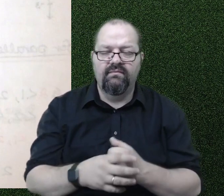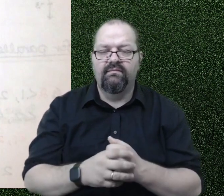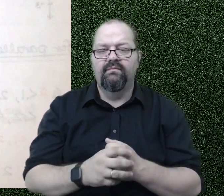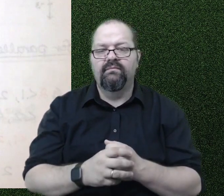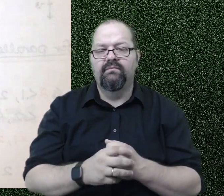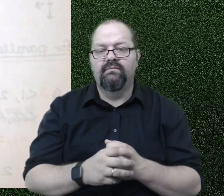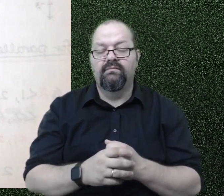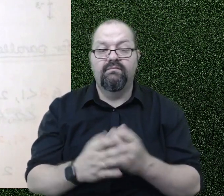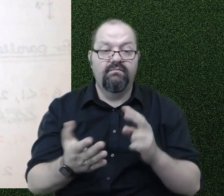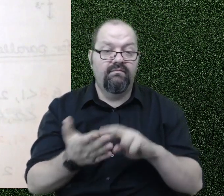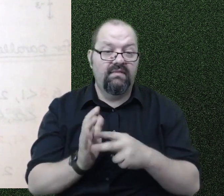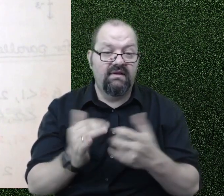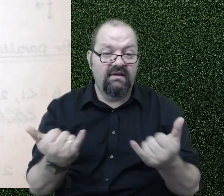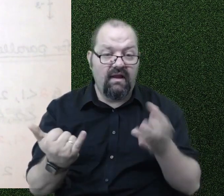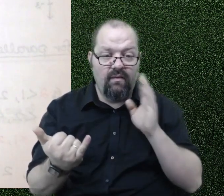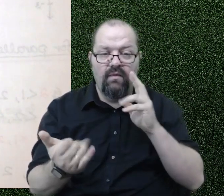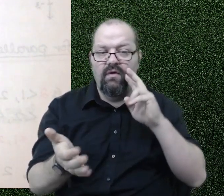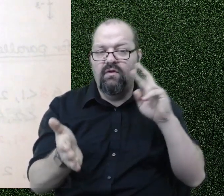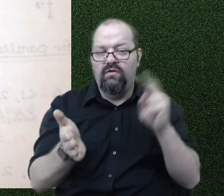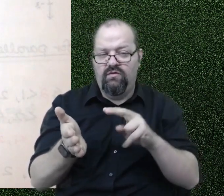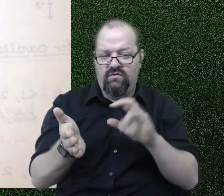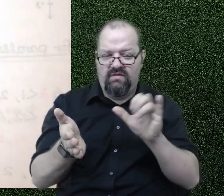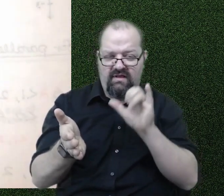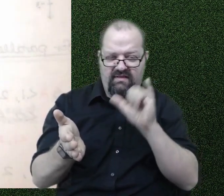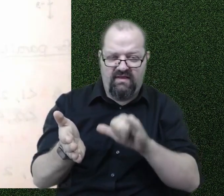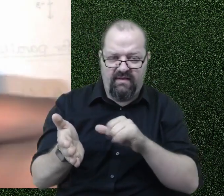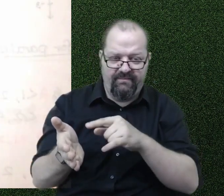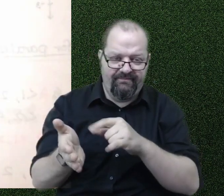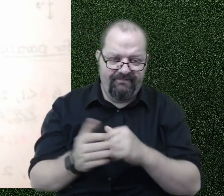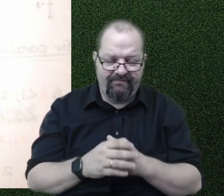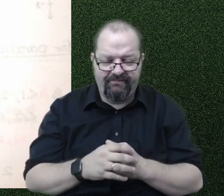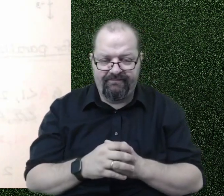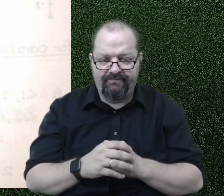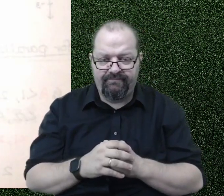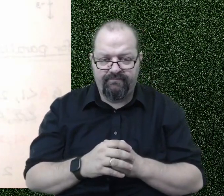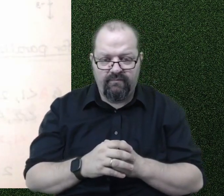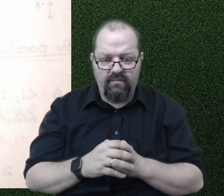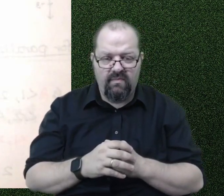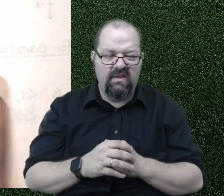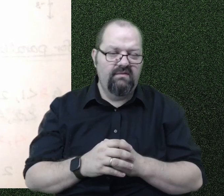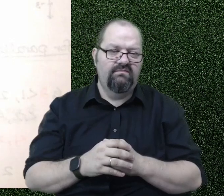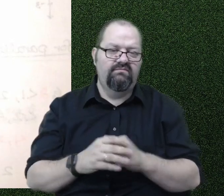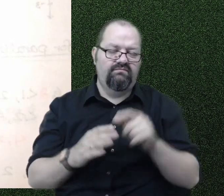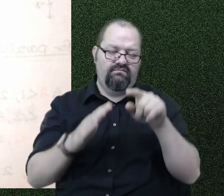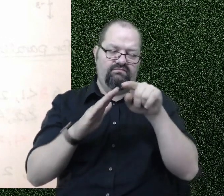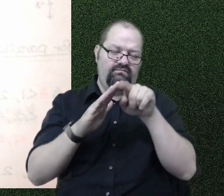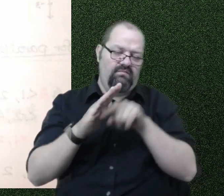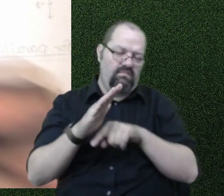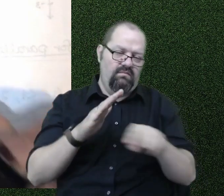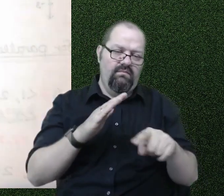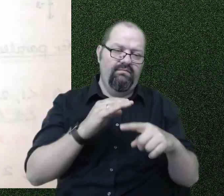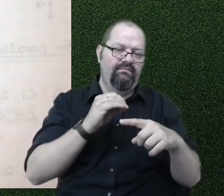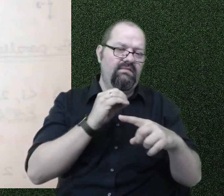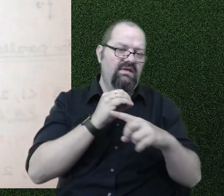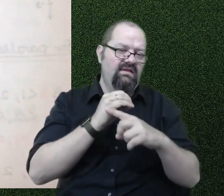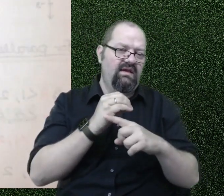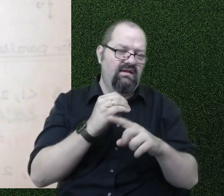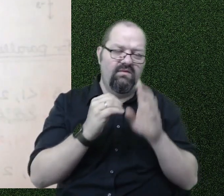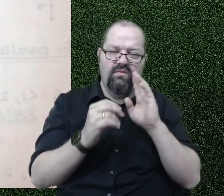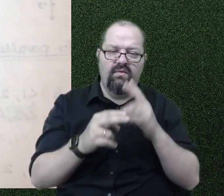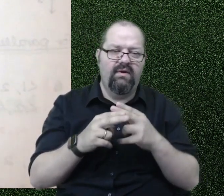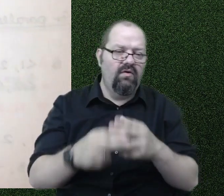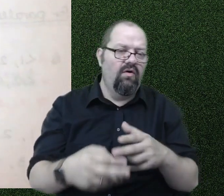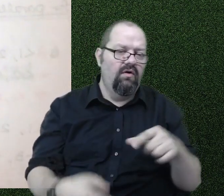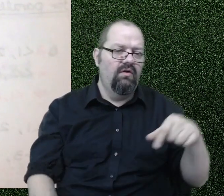So it looks like this. Let's just make theta acute. Might as well. All